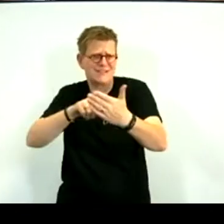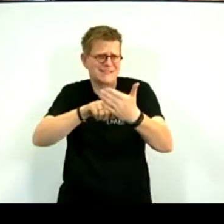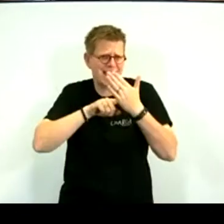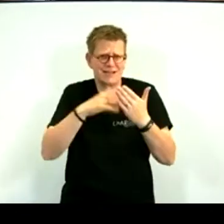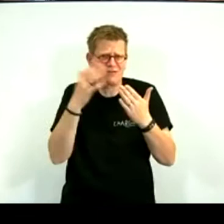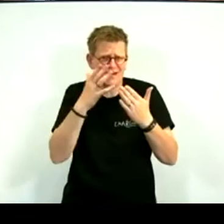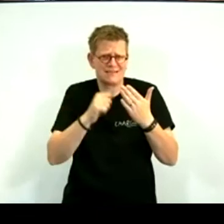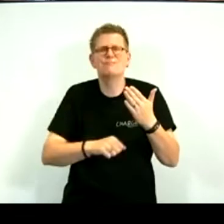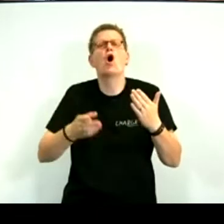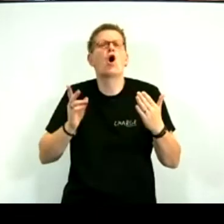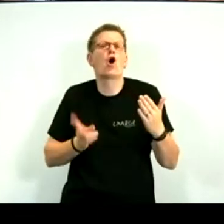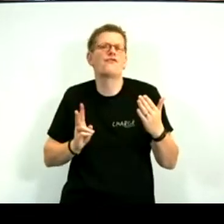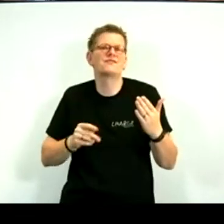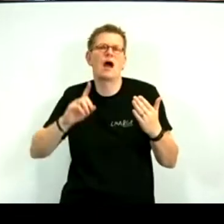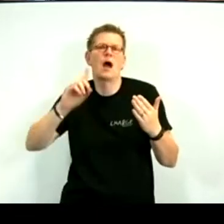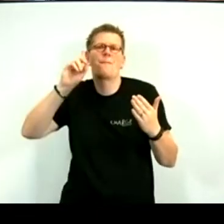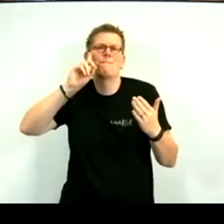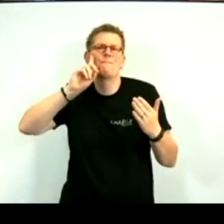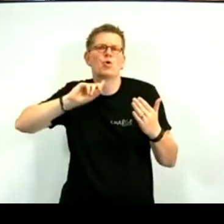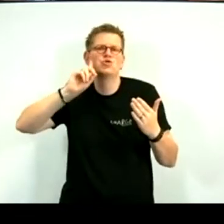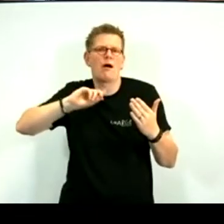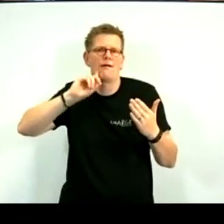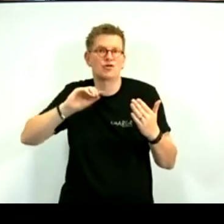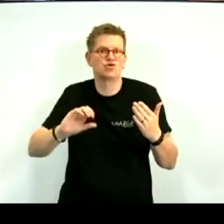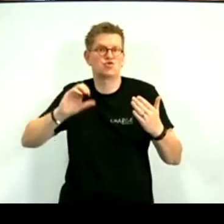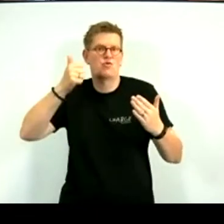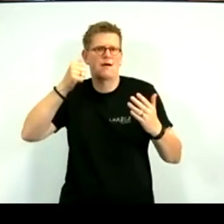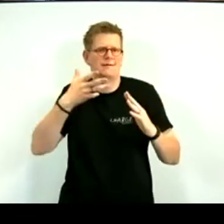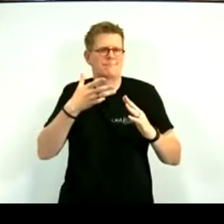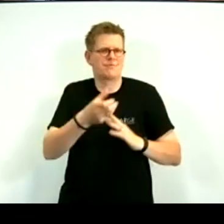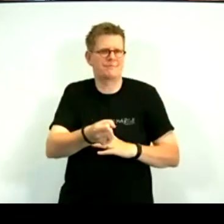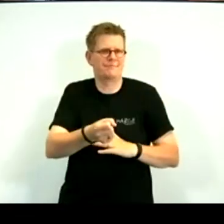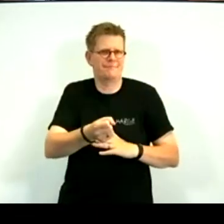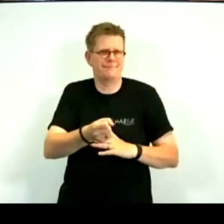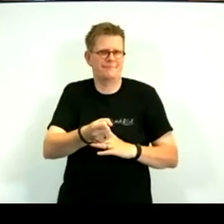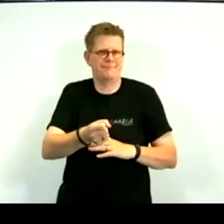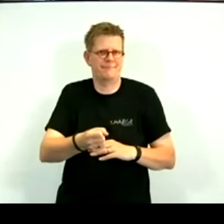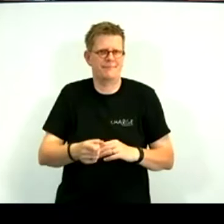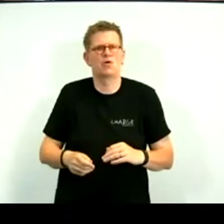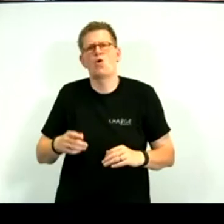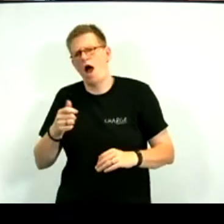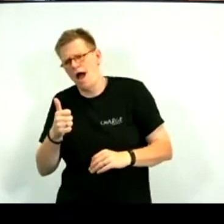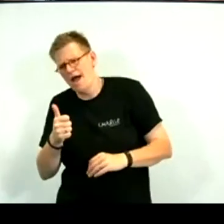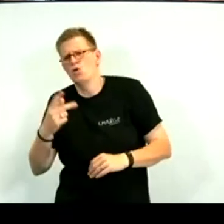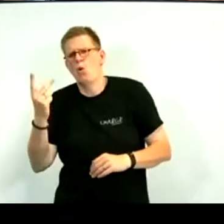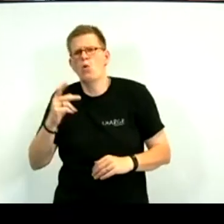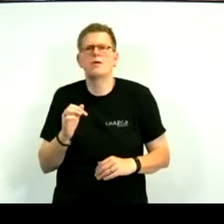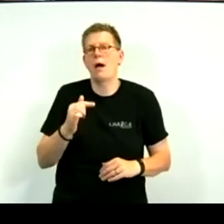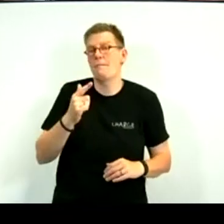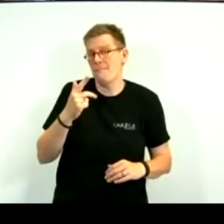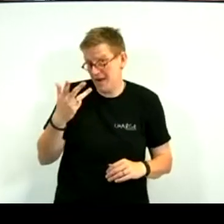first person to notice one or more of these issues. And sometimes they're not listened to and they're not